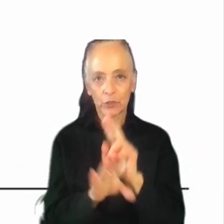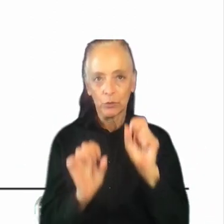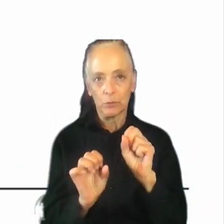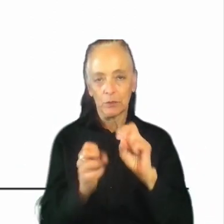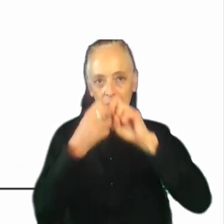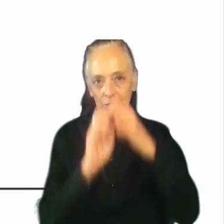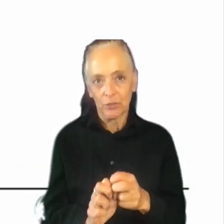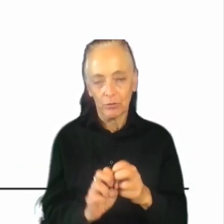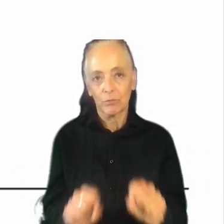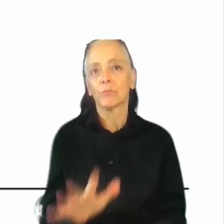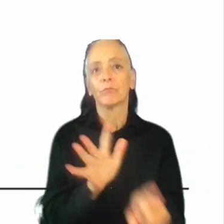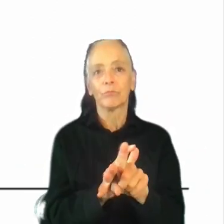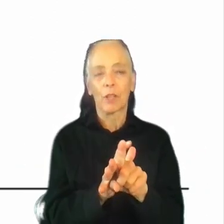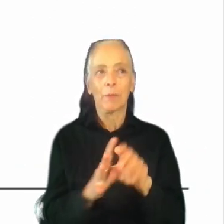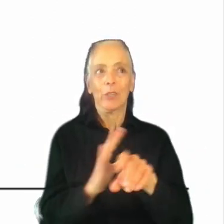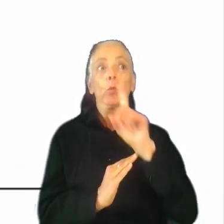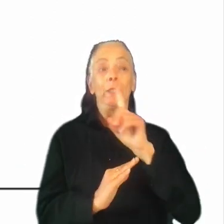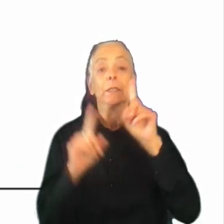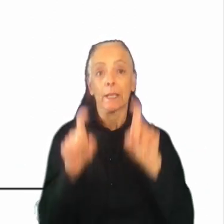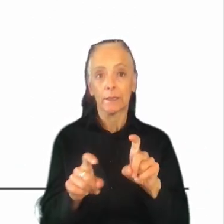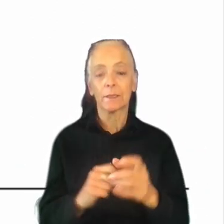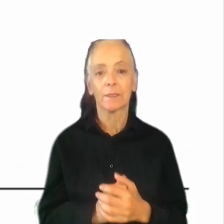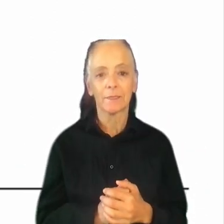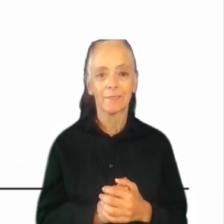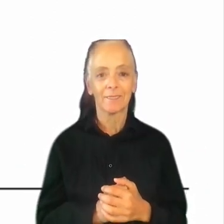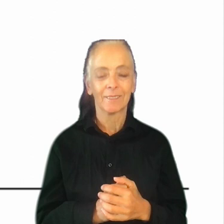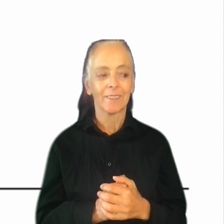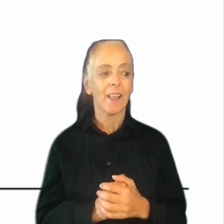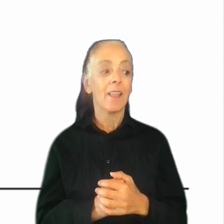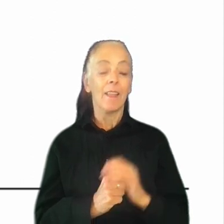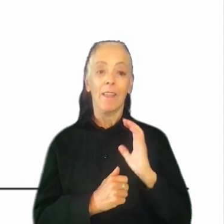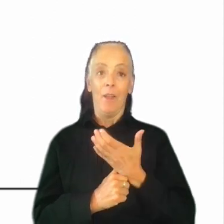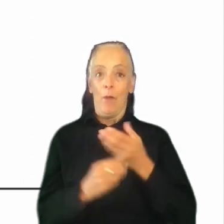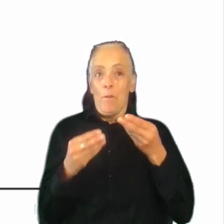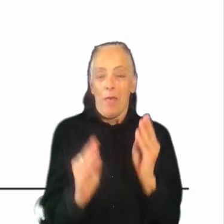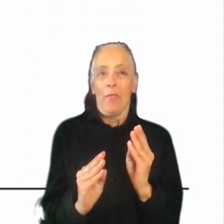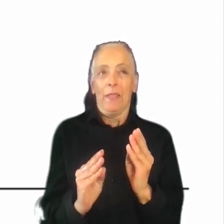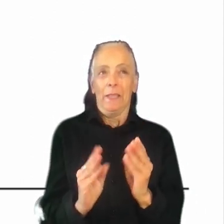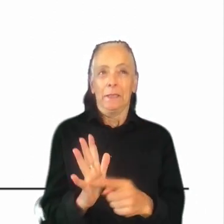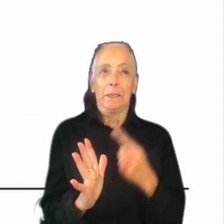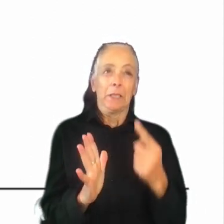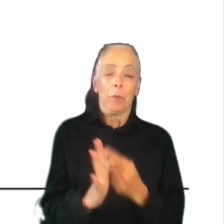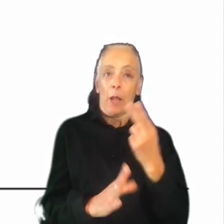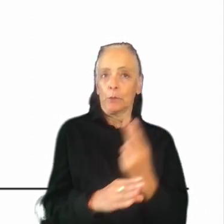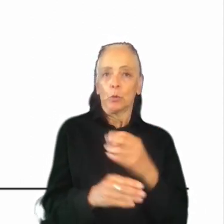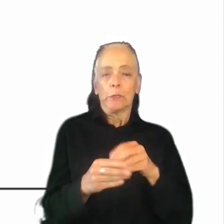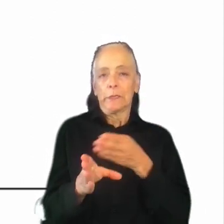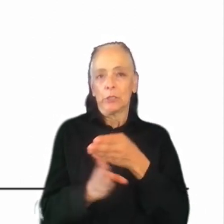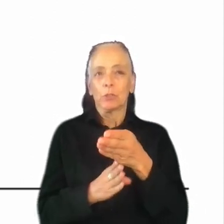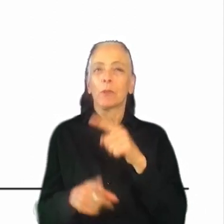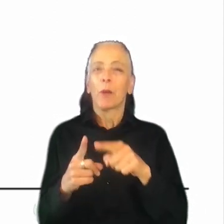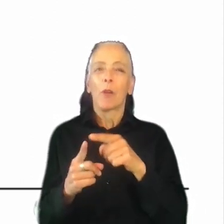that might turn up in a real test this method sometimes used in industry often it's less